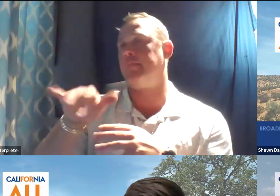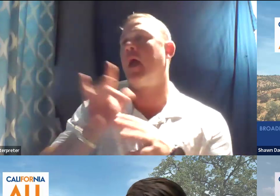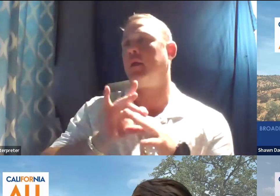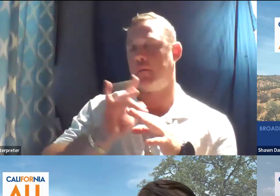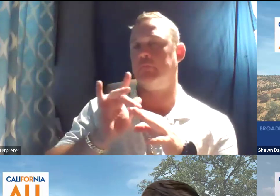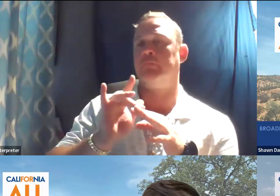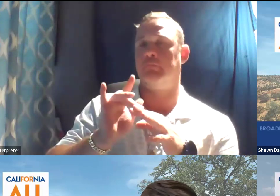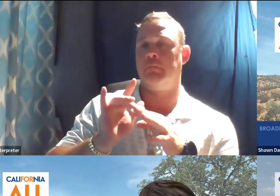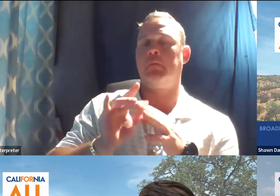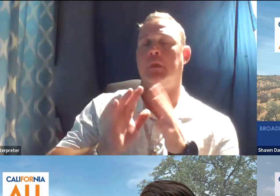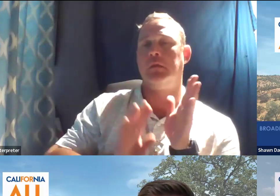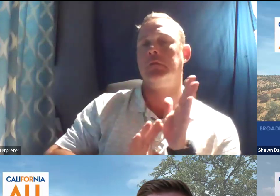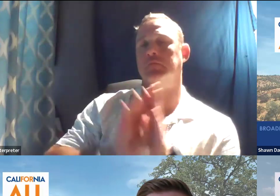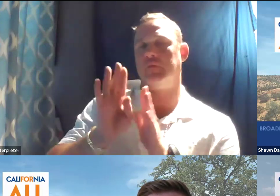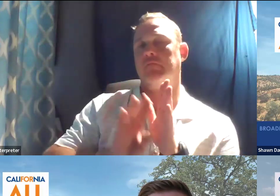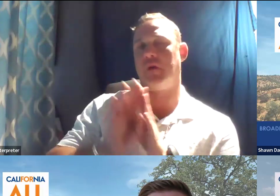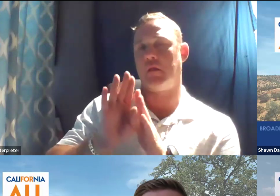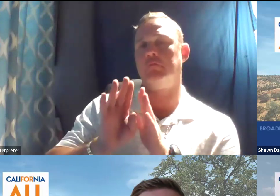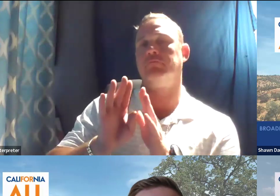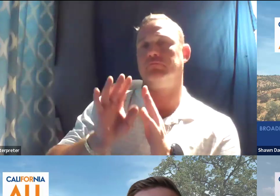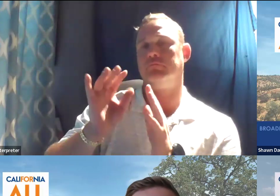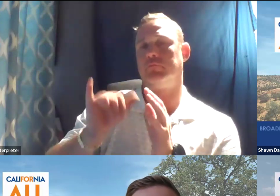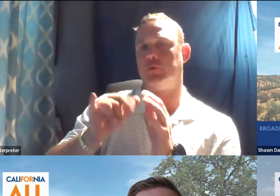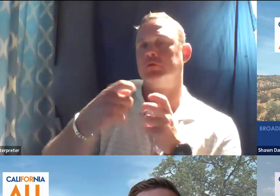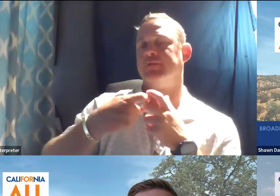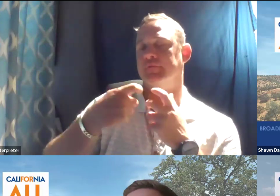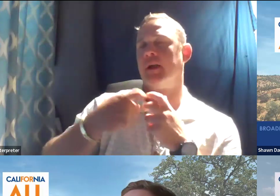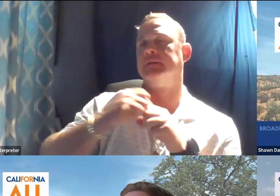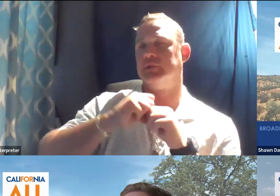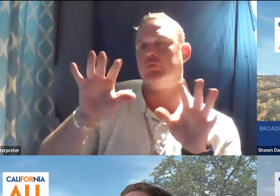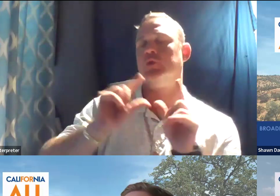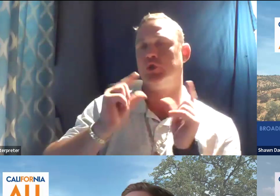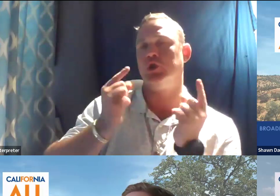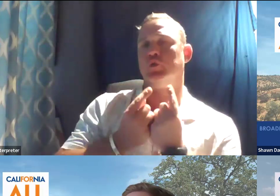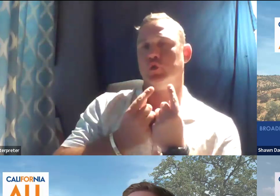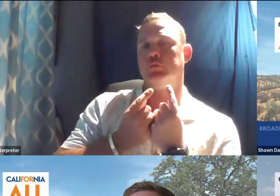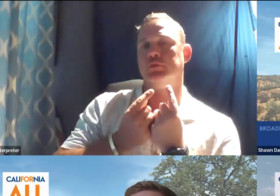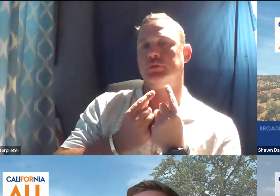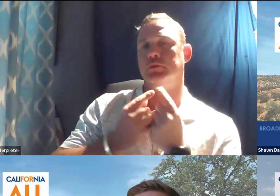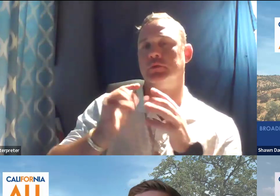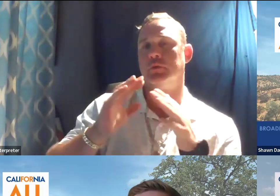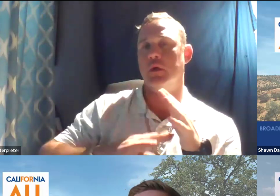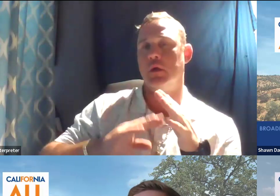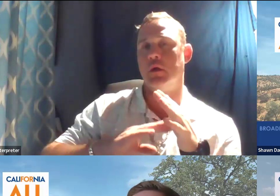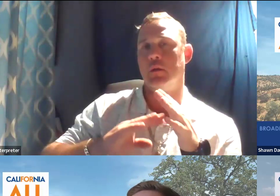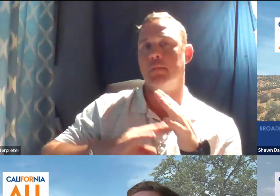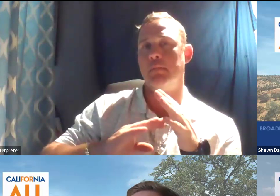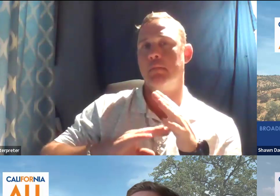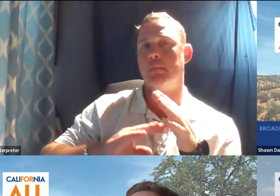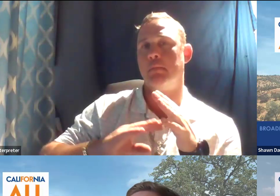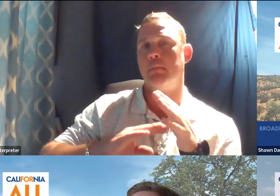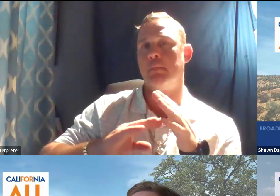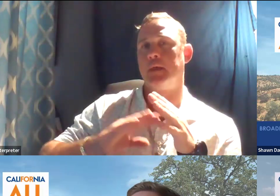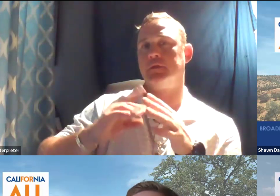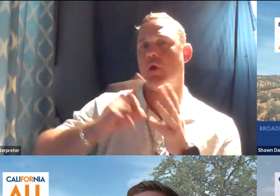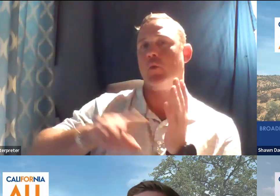develop kind of bespoke and nimble device distribution groups based on their you know,